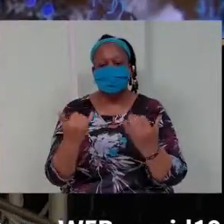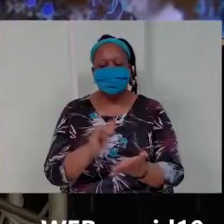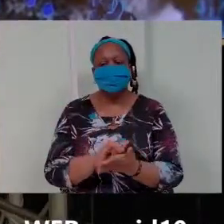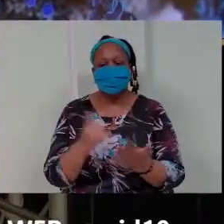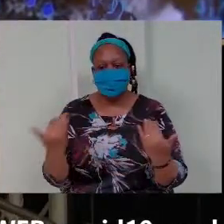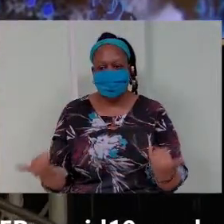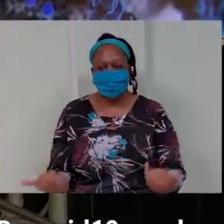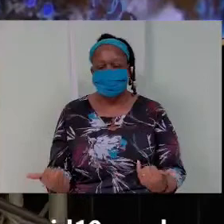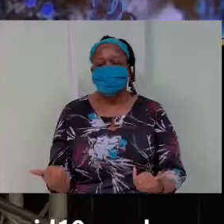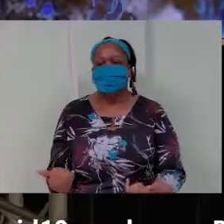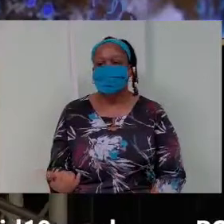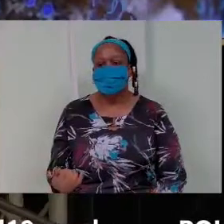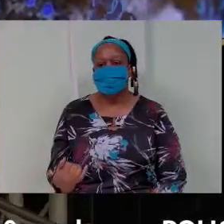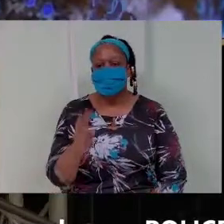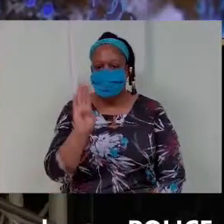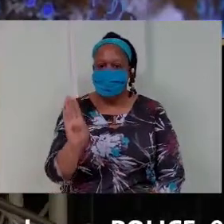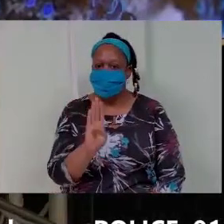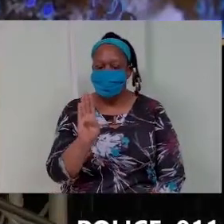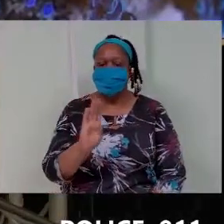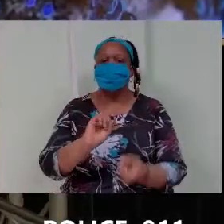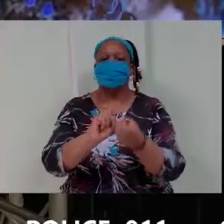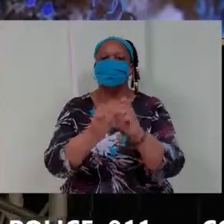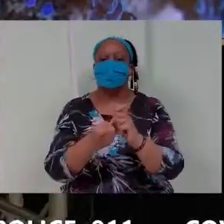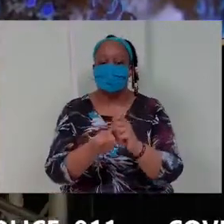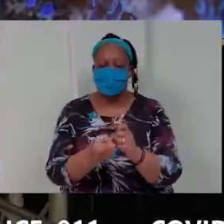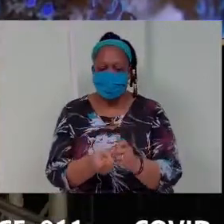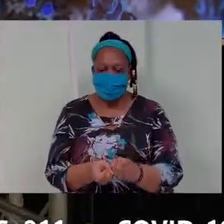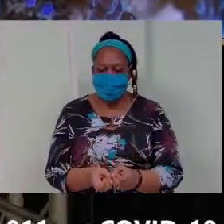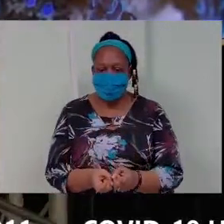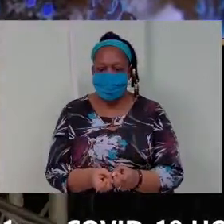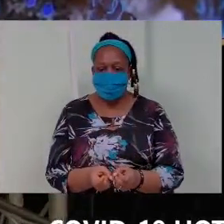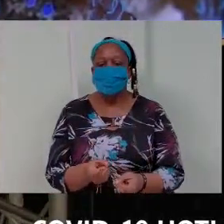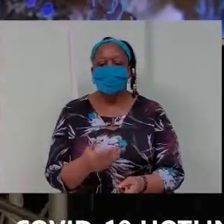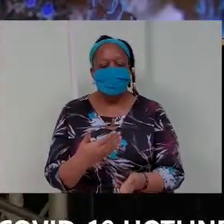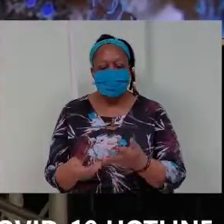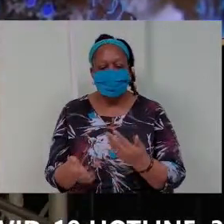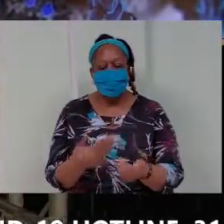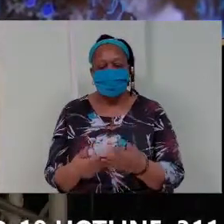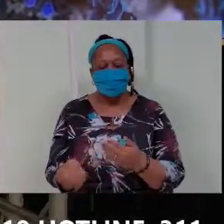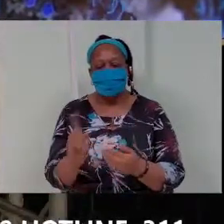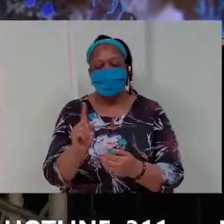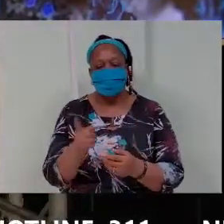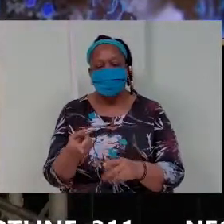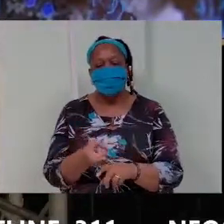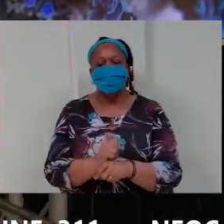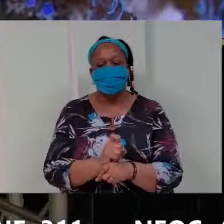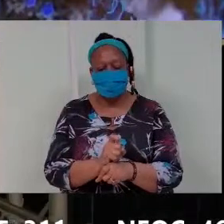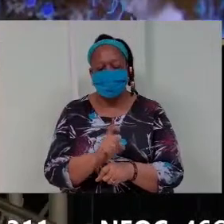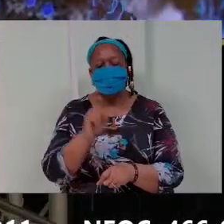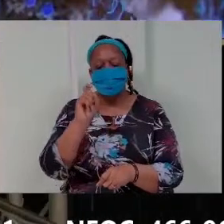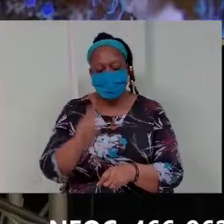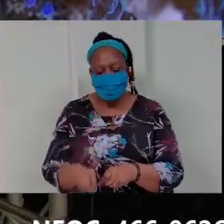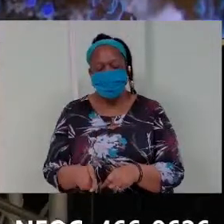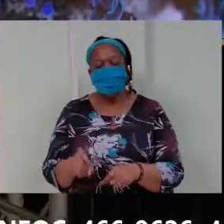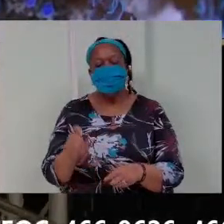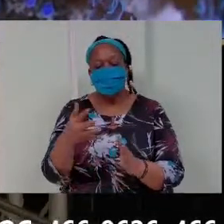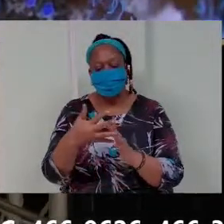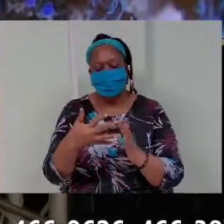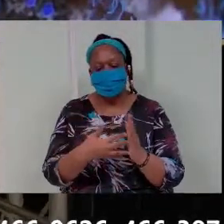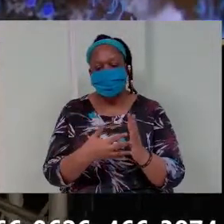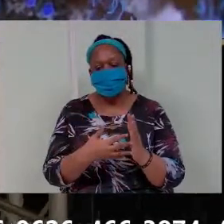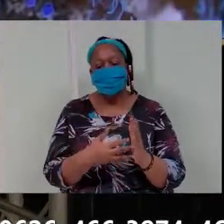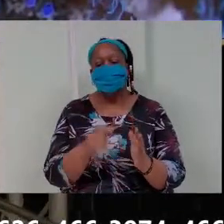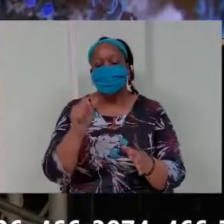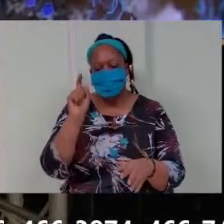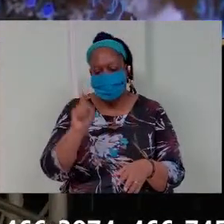protocol, indicating that even if you're coming from the safe bubble, you should have your PCR test. And persons would be required to be quarantined